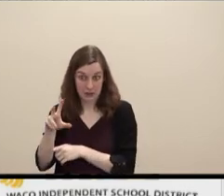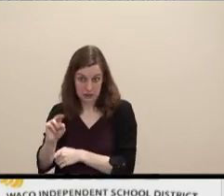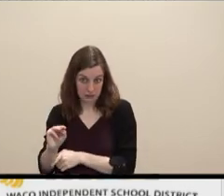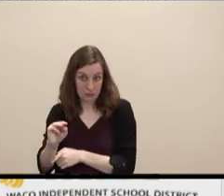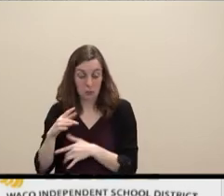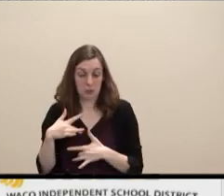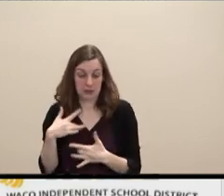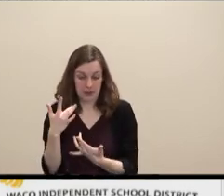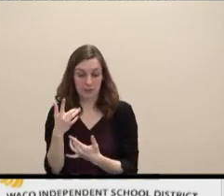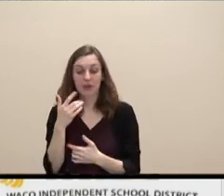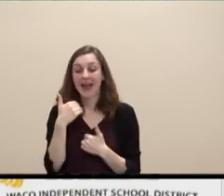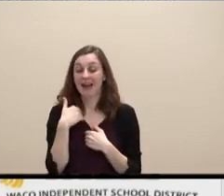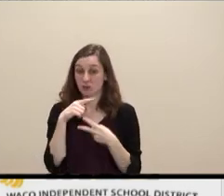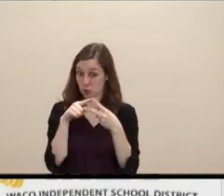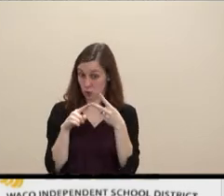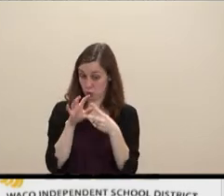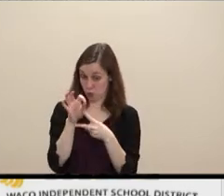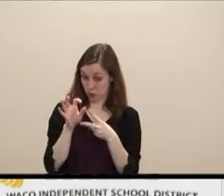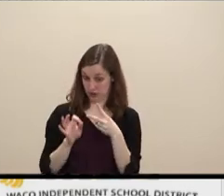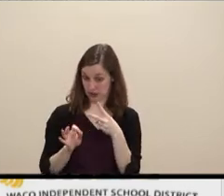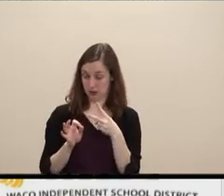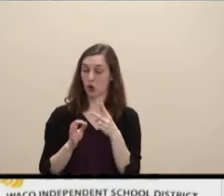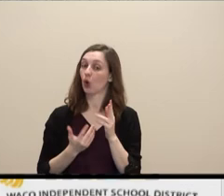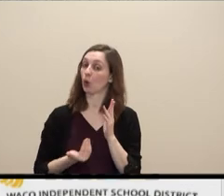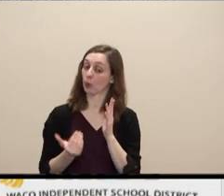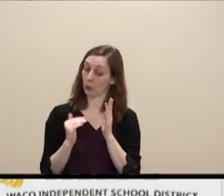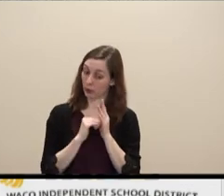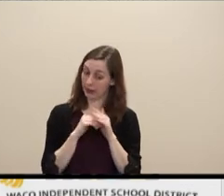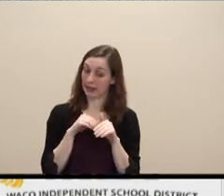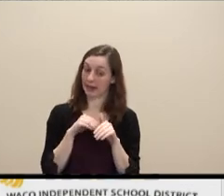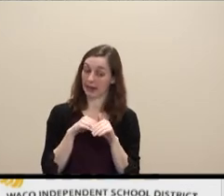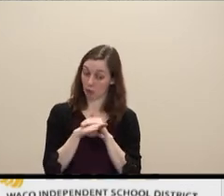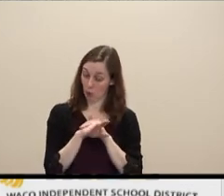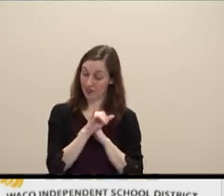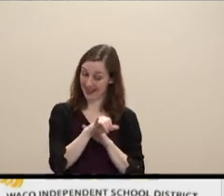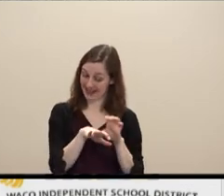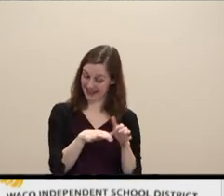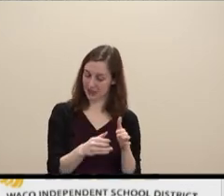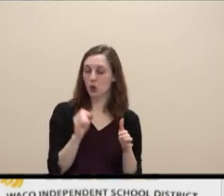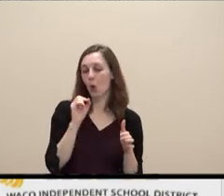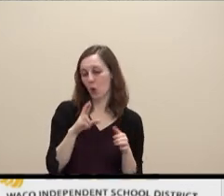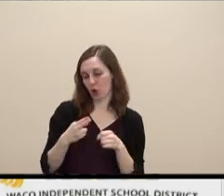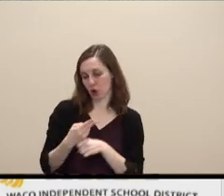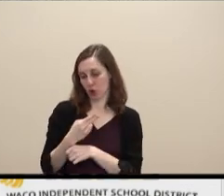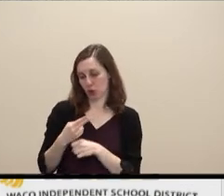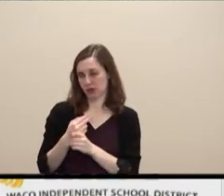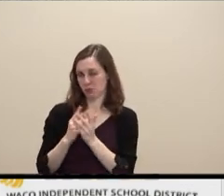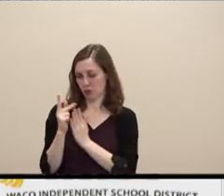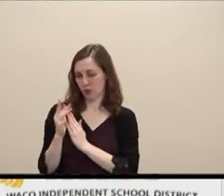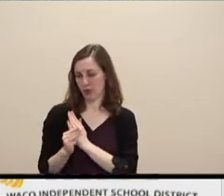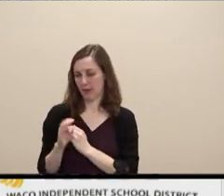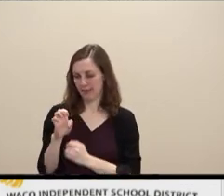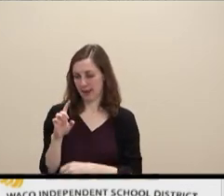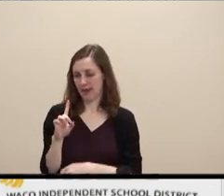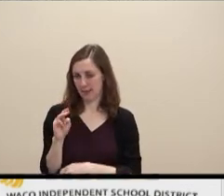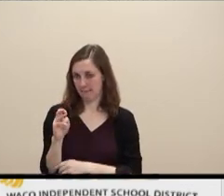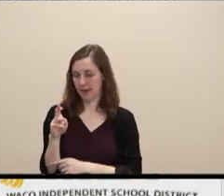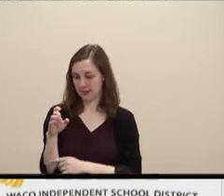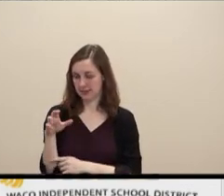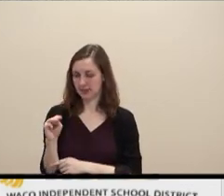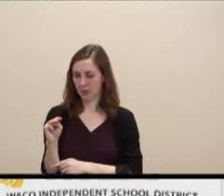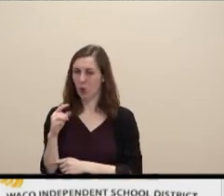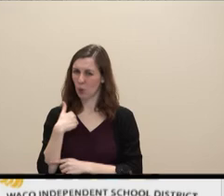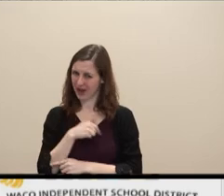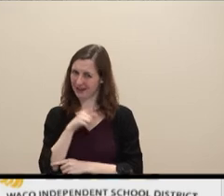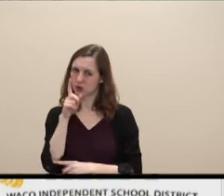choices. They're either re-enrolled in that class or we utilize Edmentum. This is a decision point that we have to make based on data and